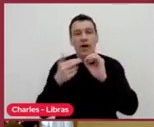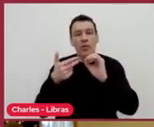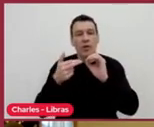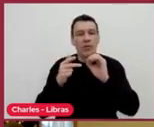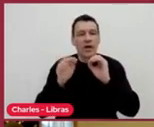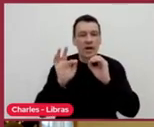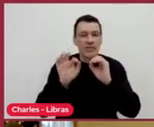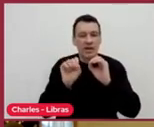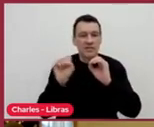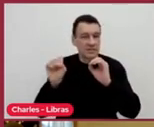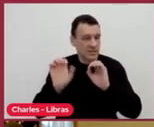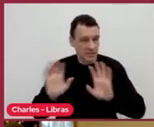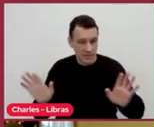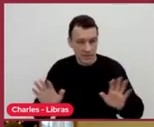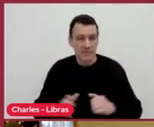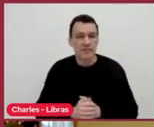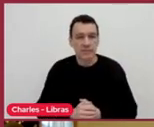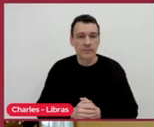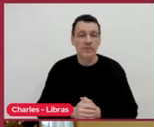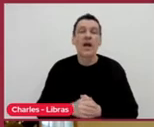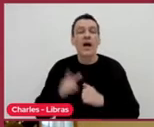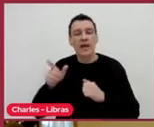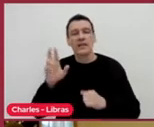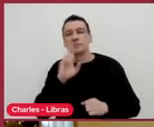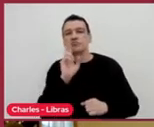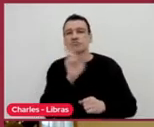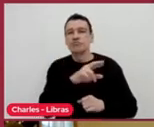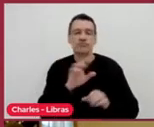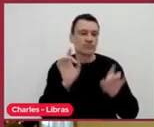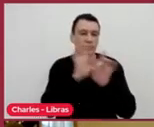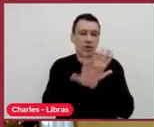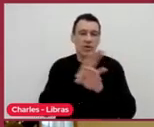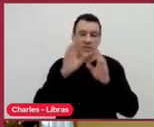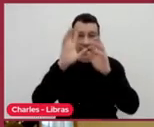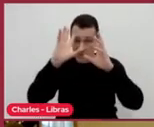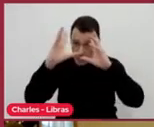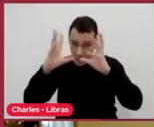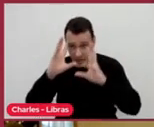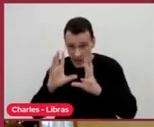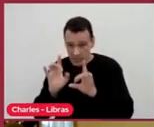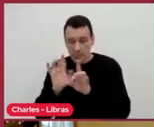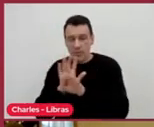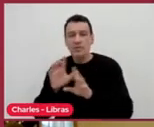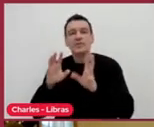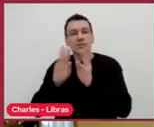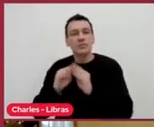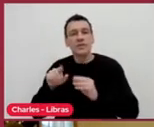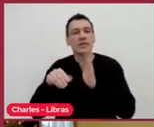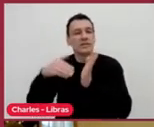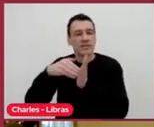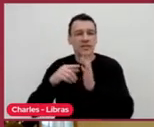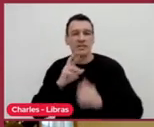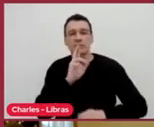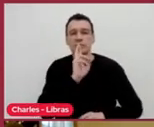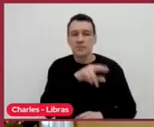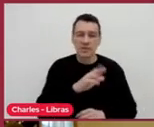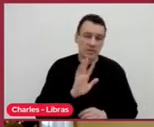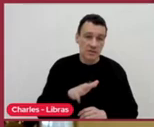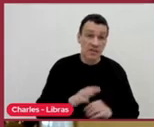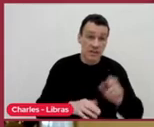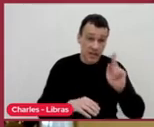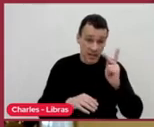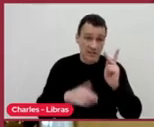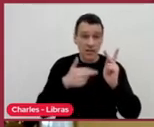is the last return. So in the end, the result for A is